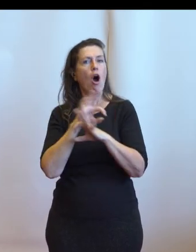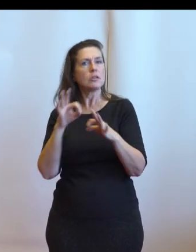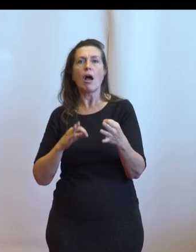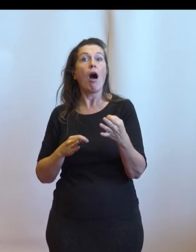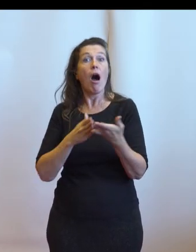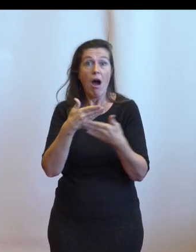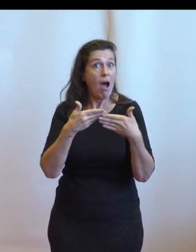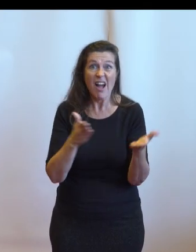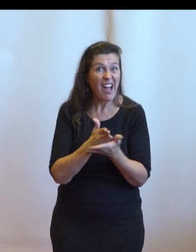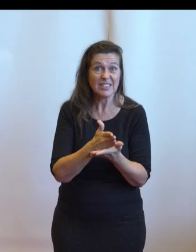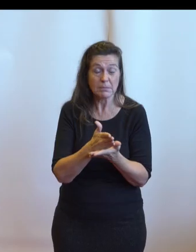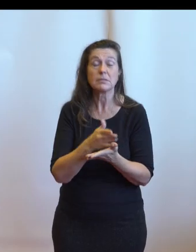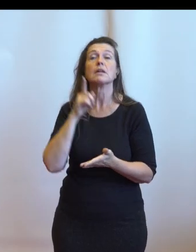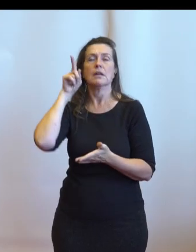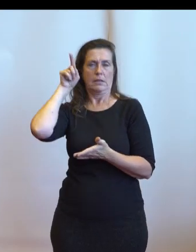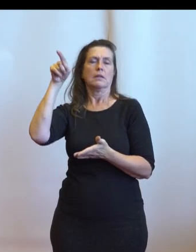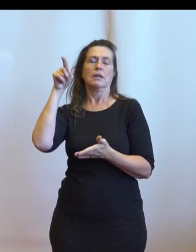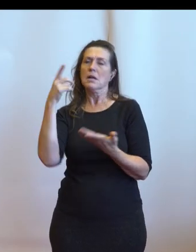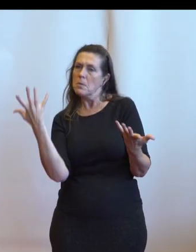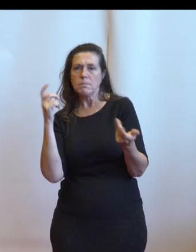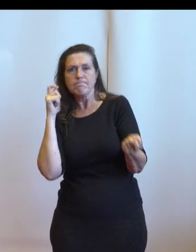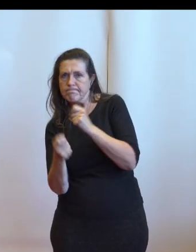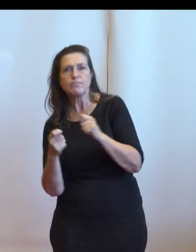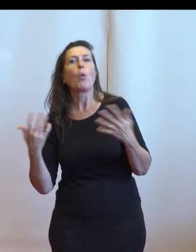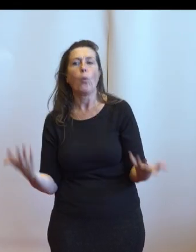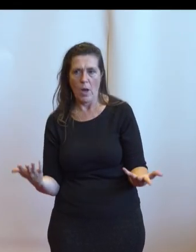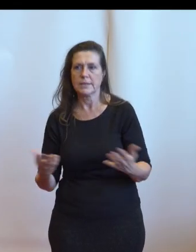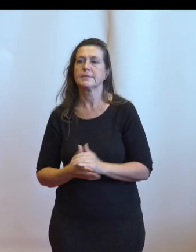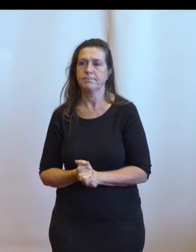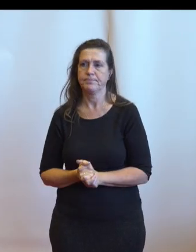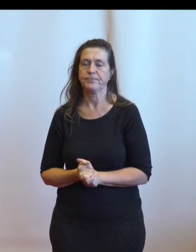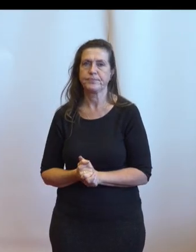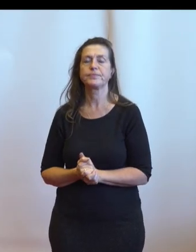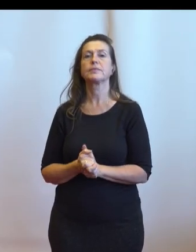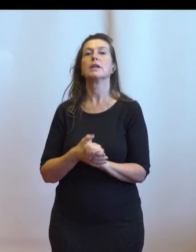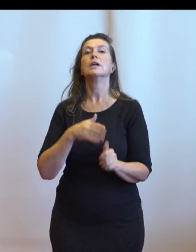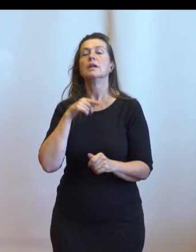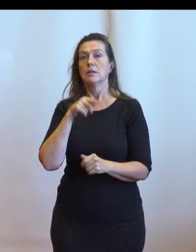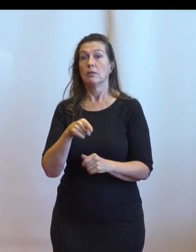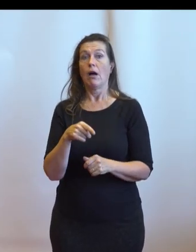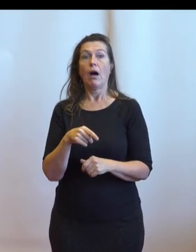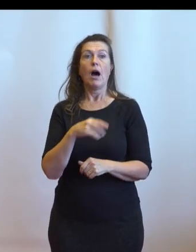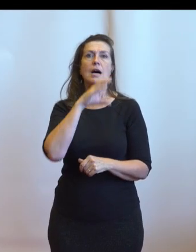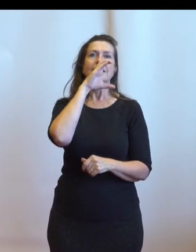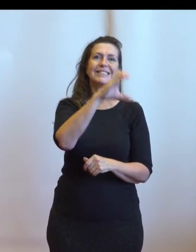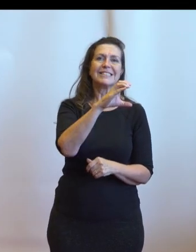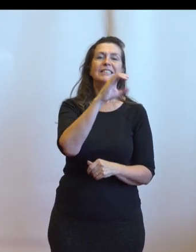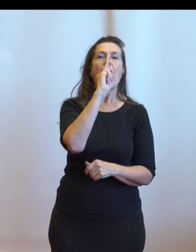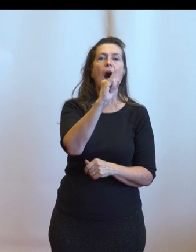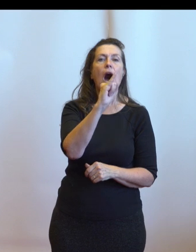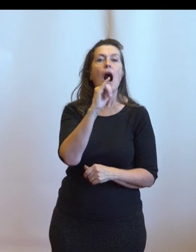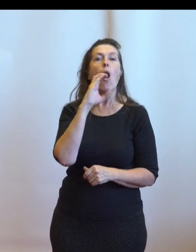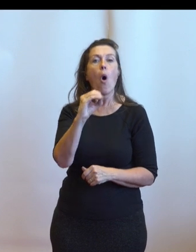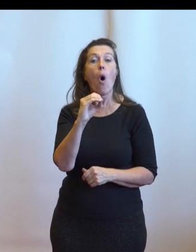the least, is we all have a responsibility to make anything accessible. It's not only something driven by the CIO